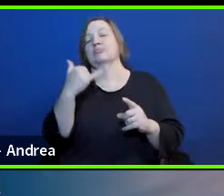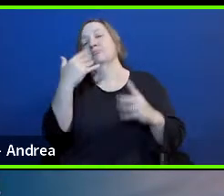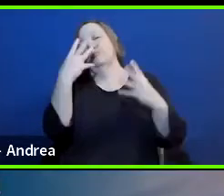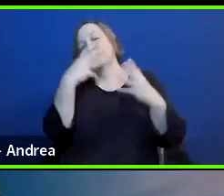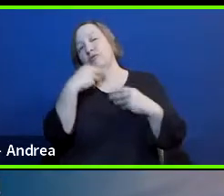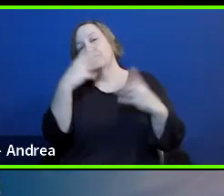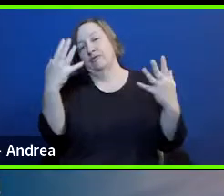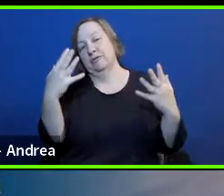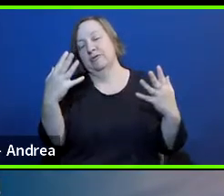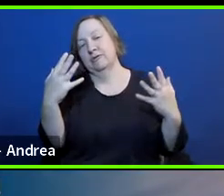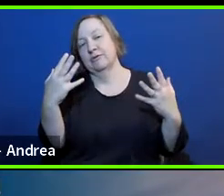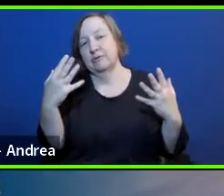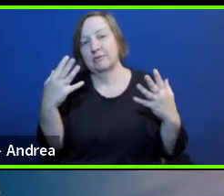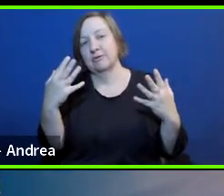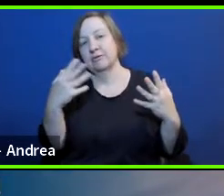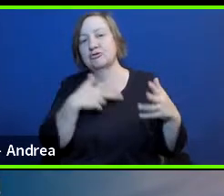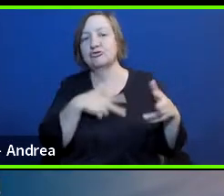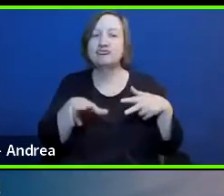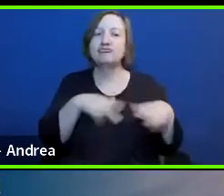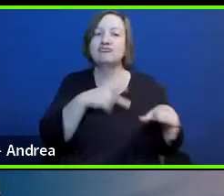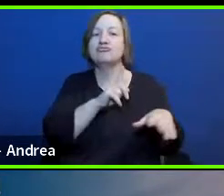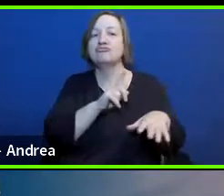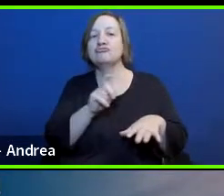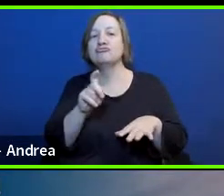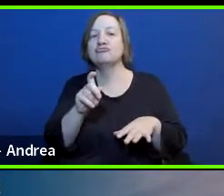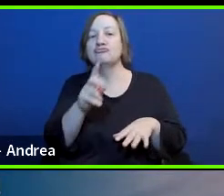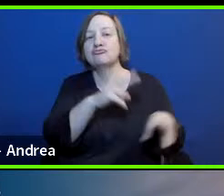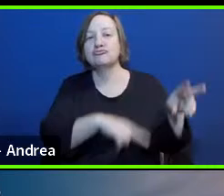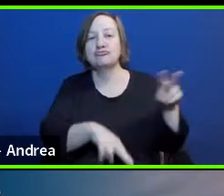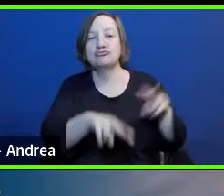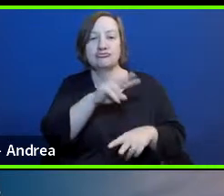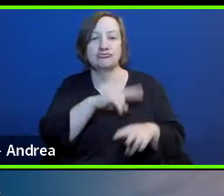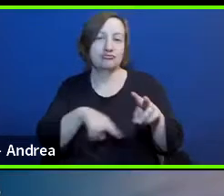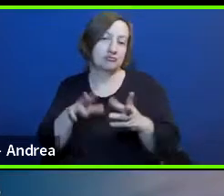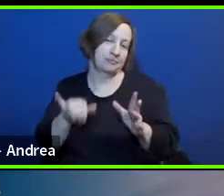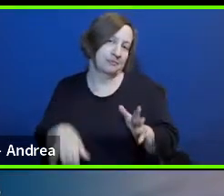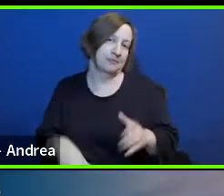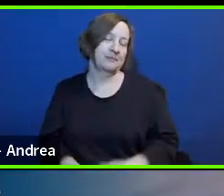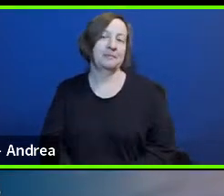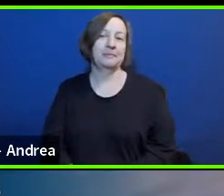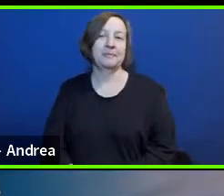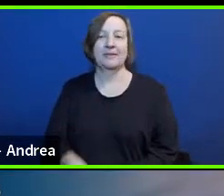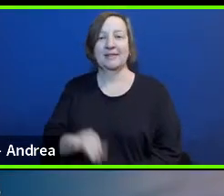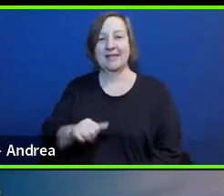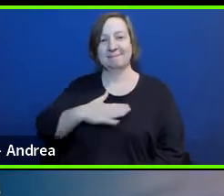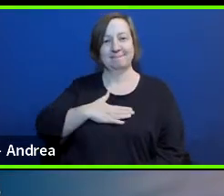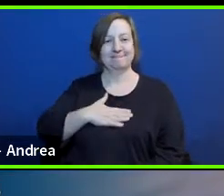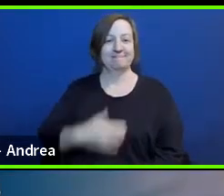beautiful to walk along and see. So that's me.